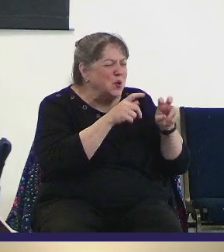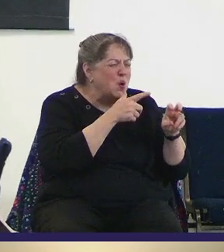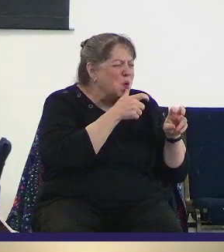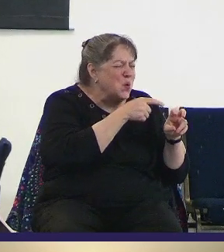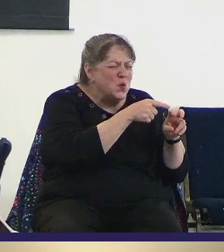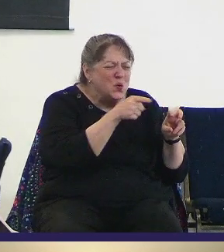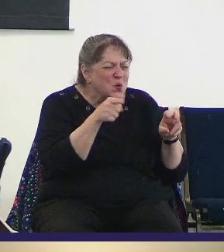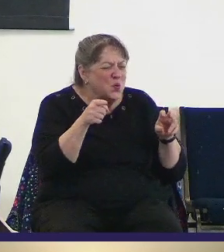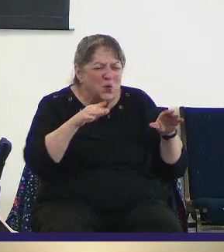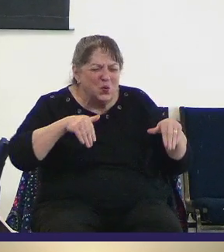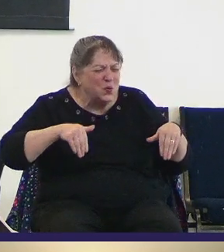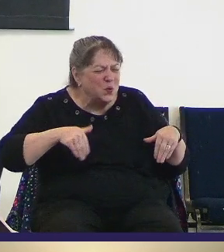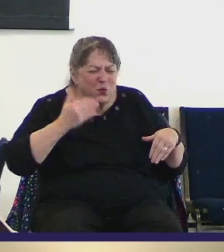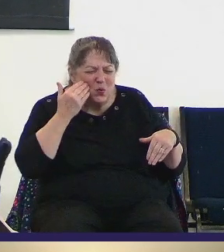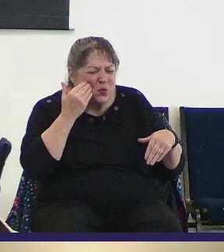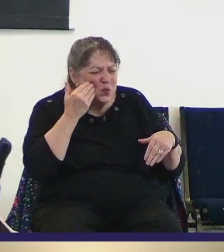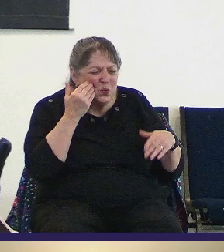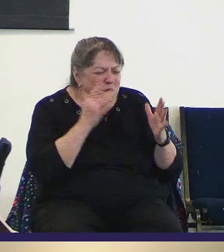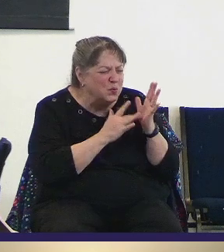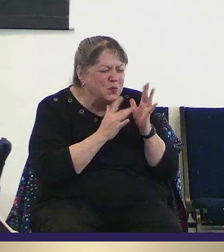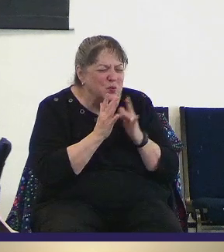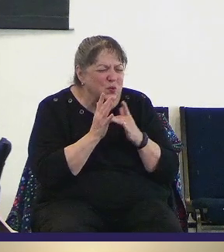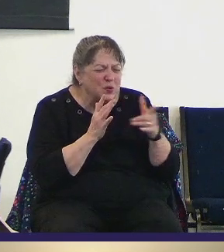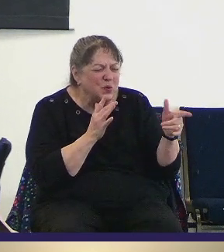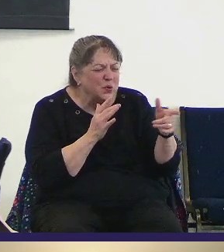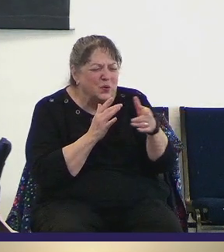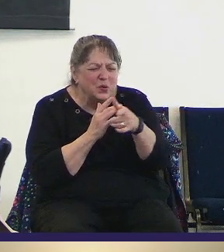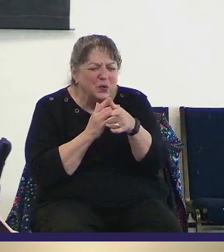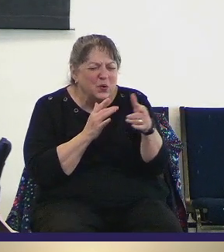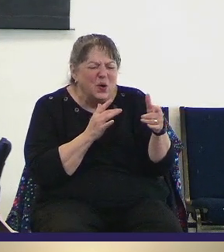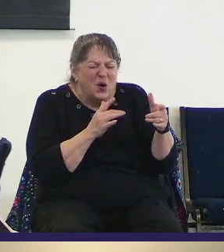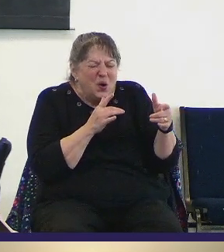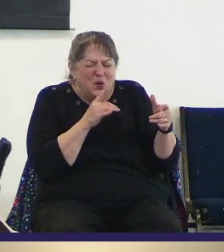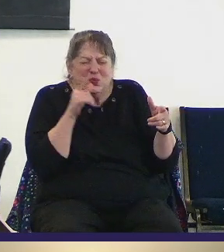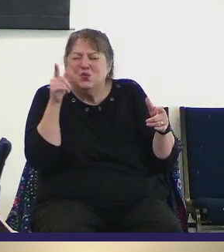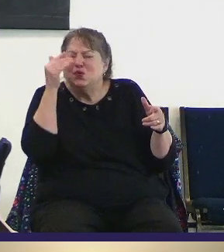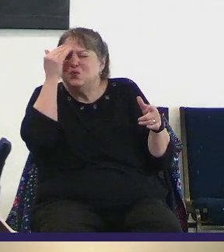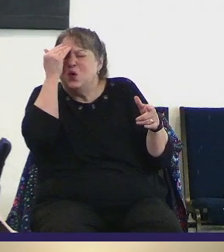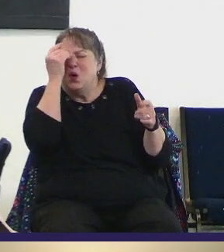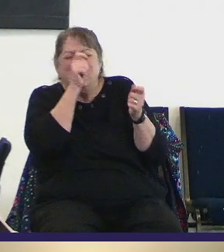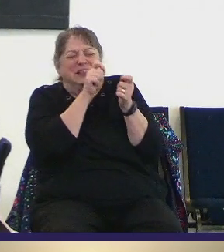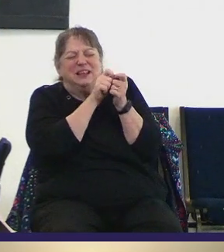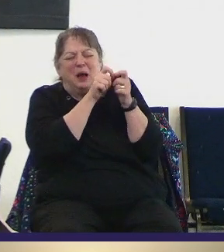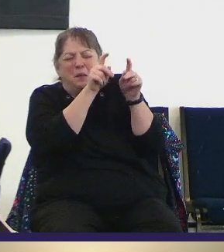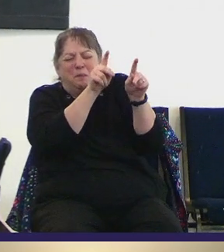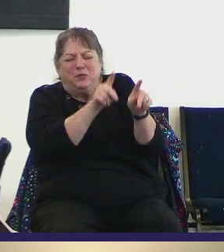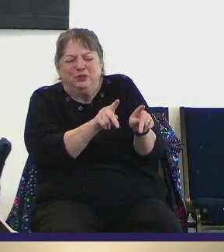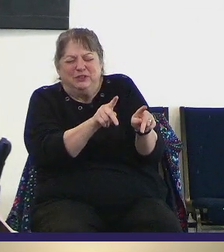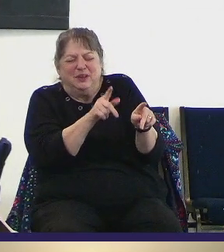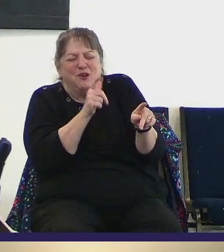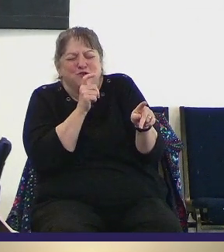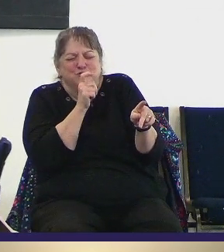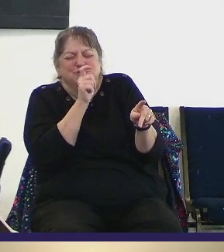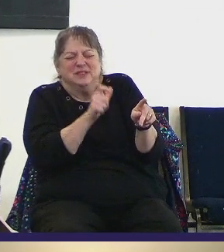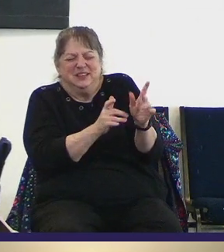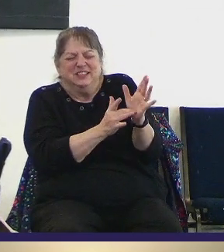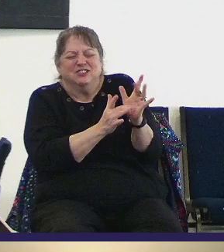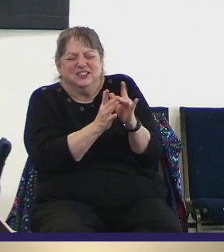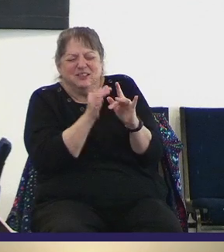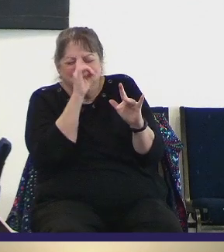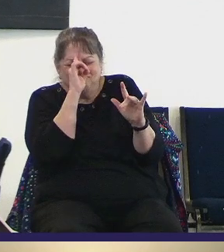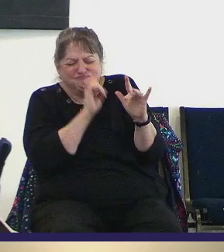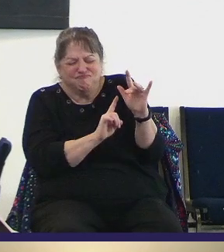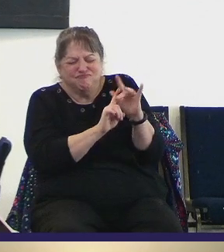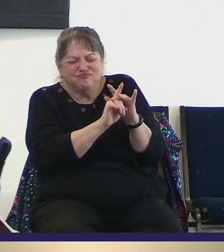You see the hands that were raised, you know the exact person or situation or people, you know exactly, Father. And so I pray